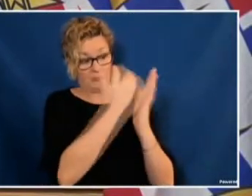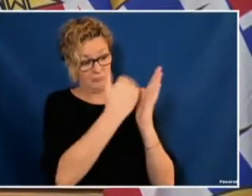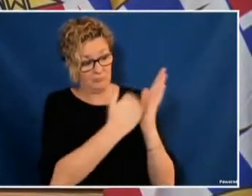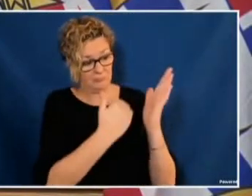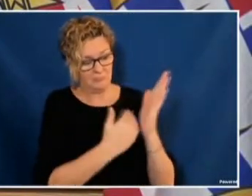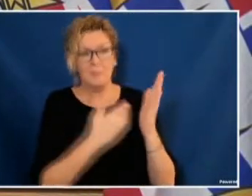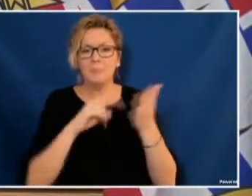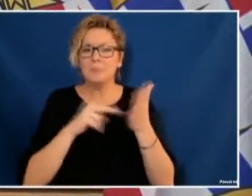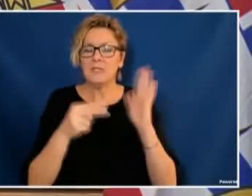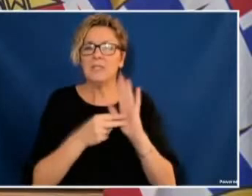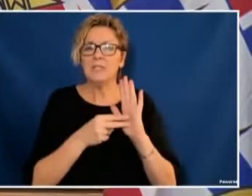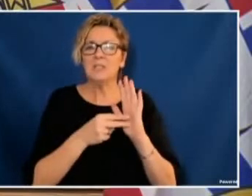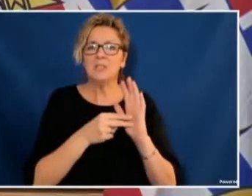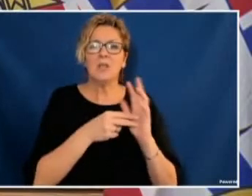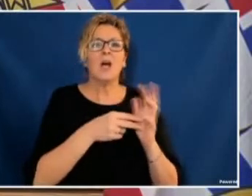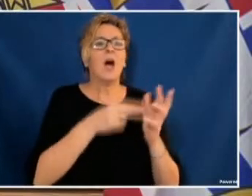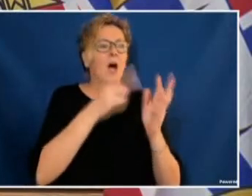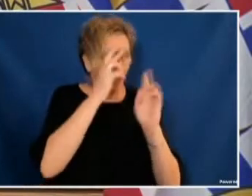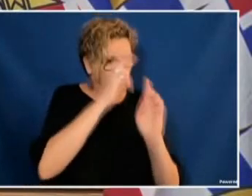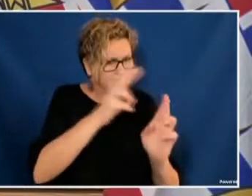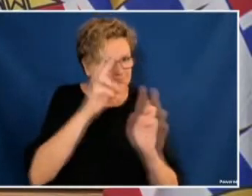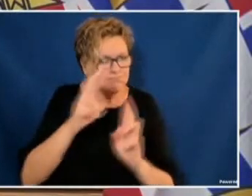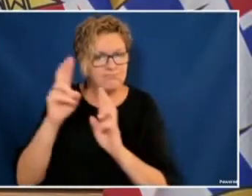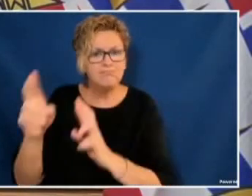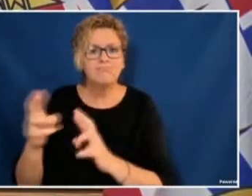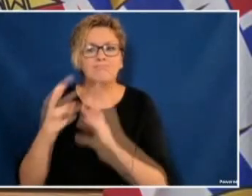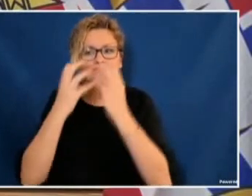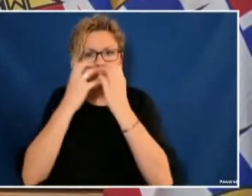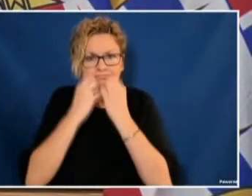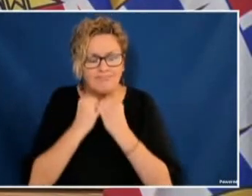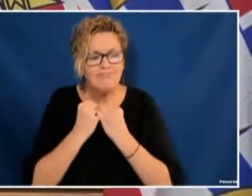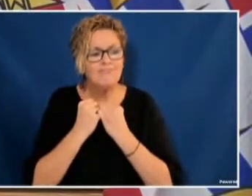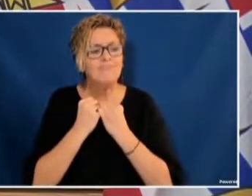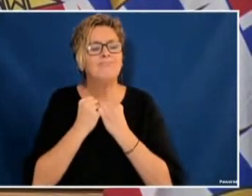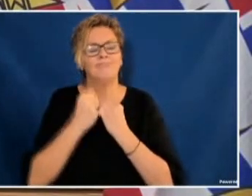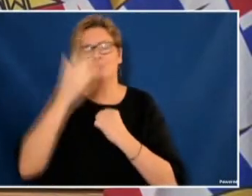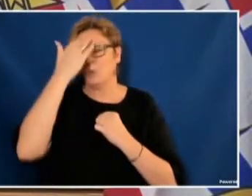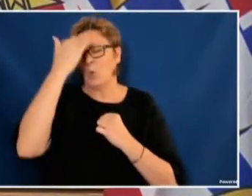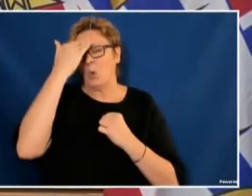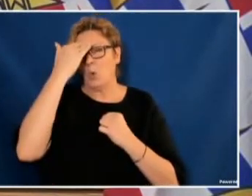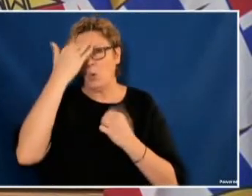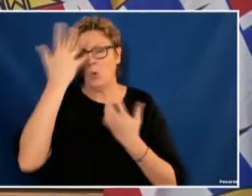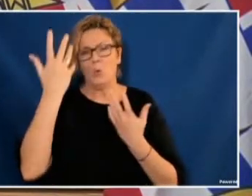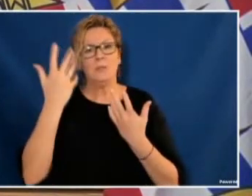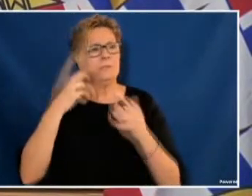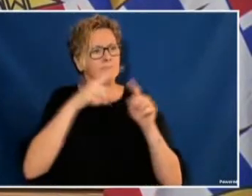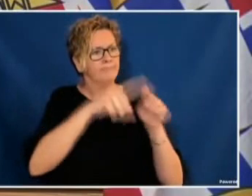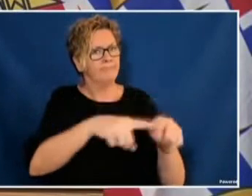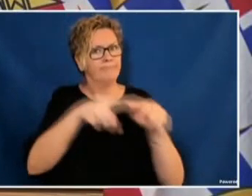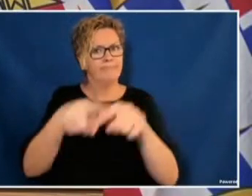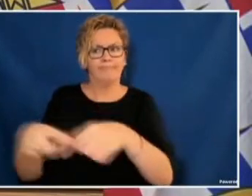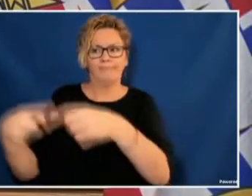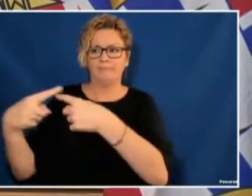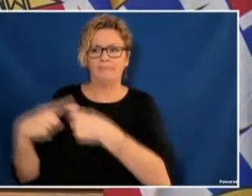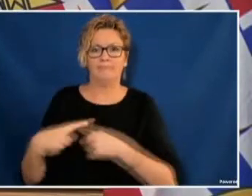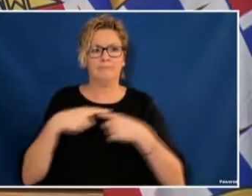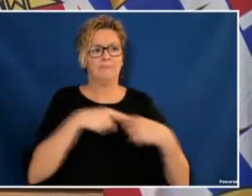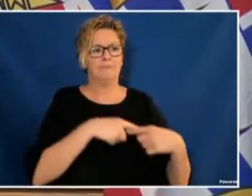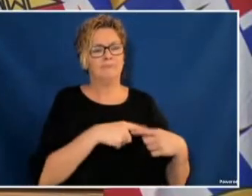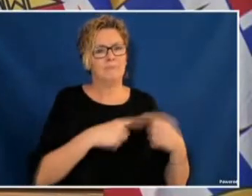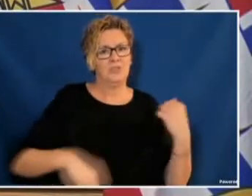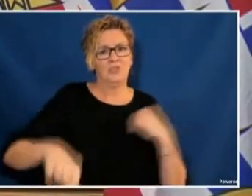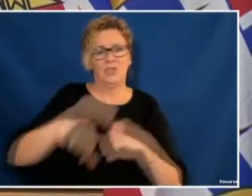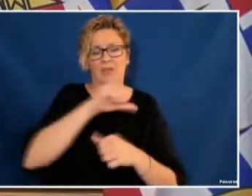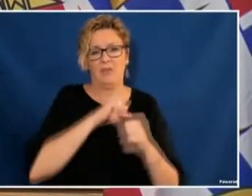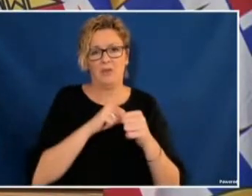mornings, but it's about every day and how we connect with each other and how we support each other. It's not about